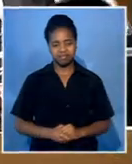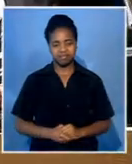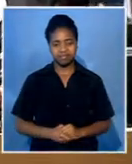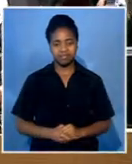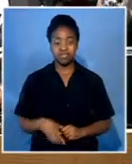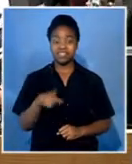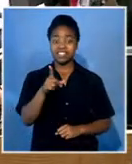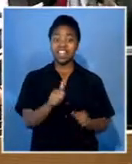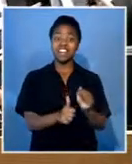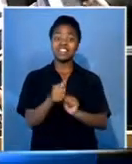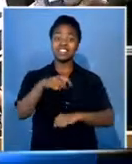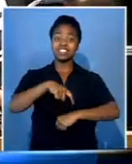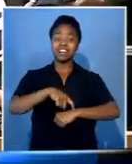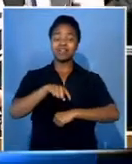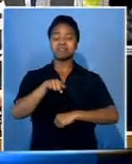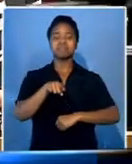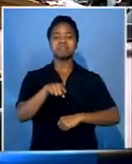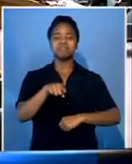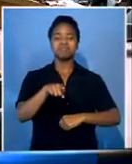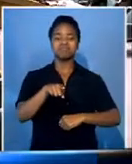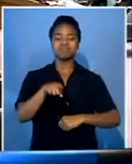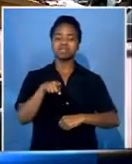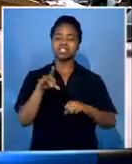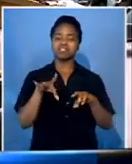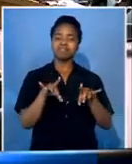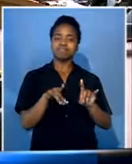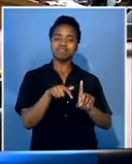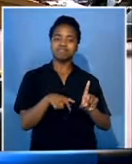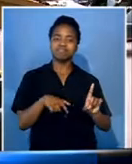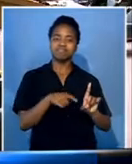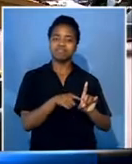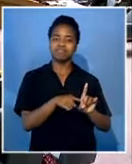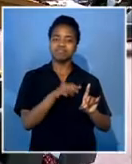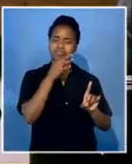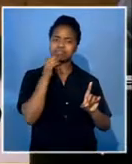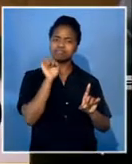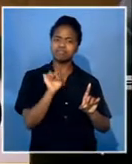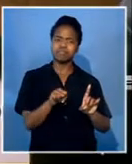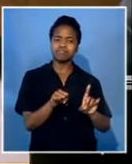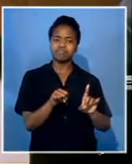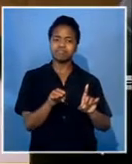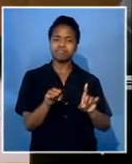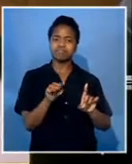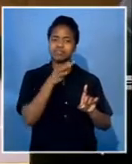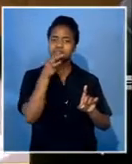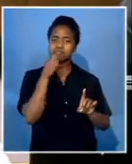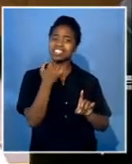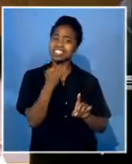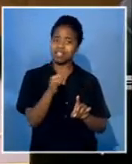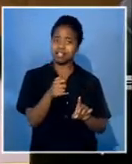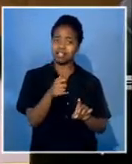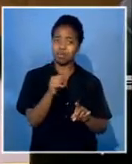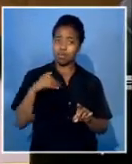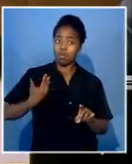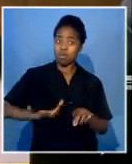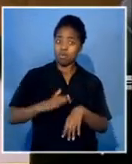It was her first time in the council as Under Secretary General, and while acknowledging the strides made, argued it still wasn't good